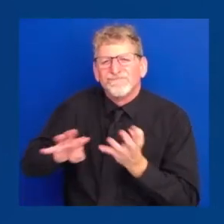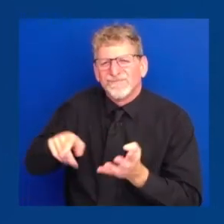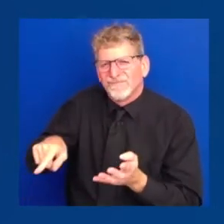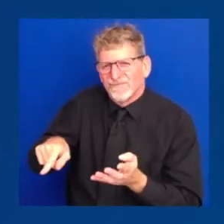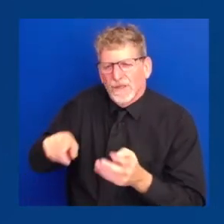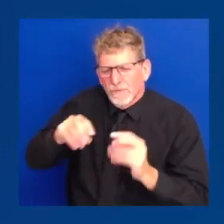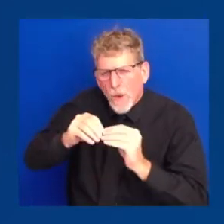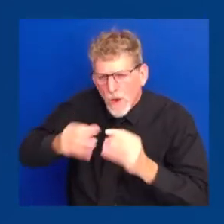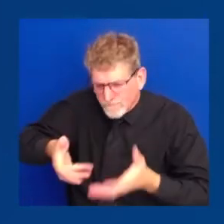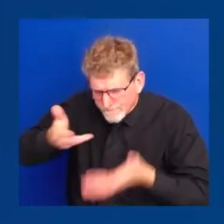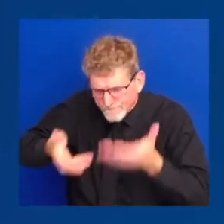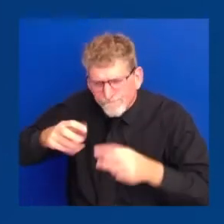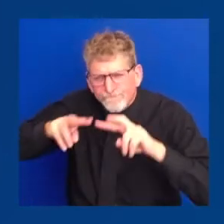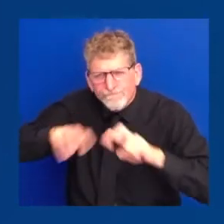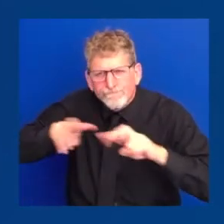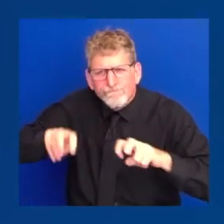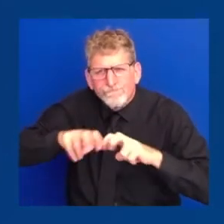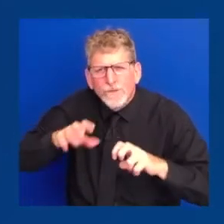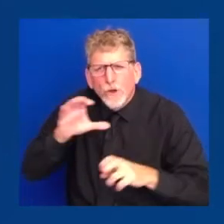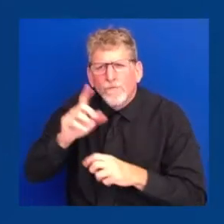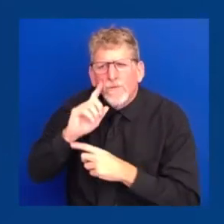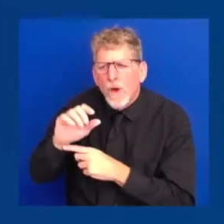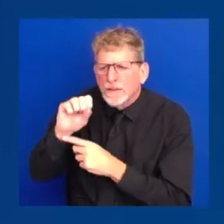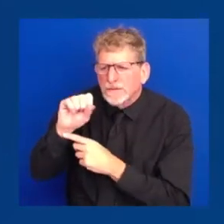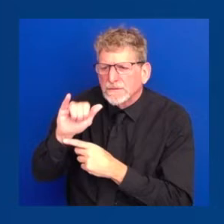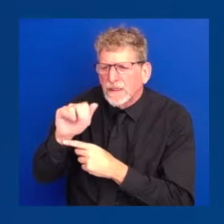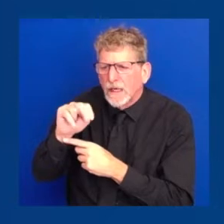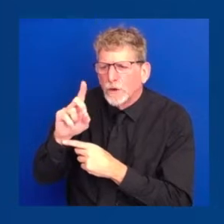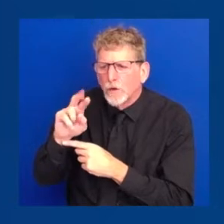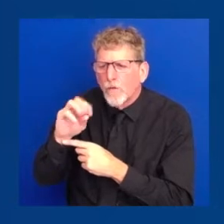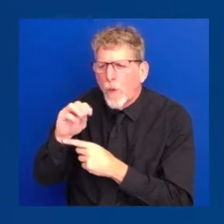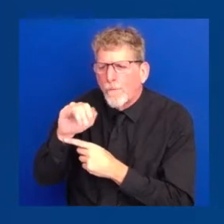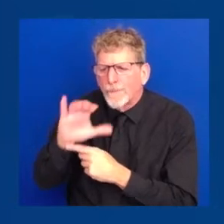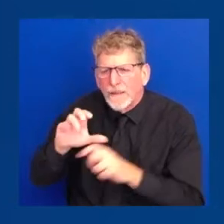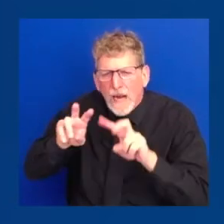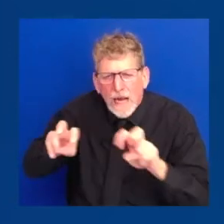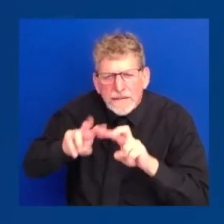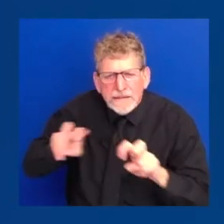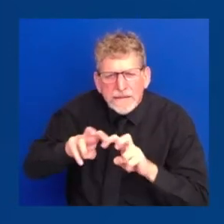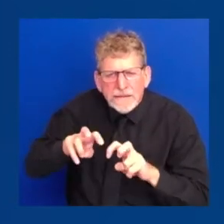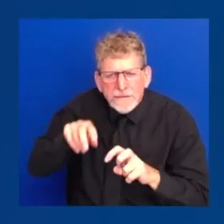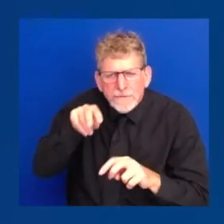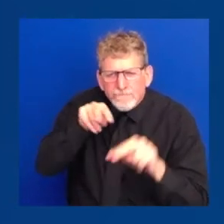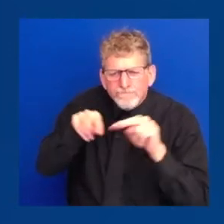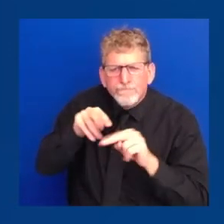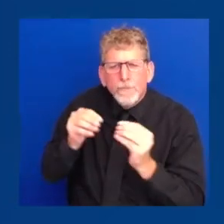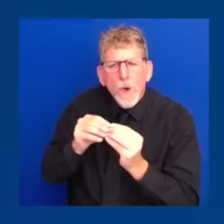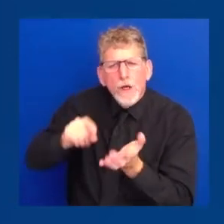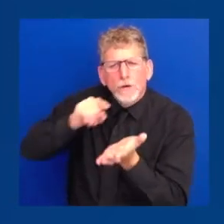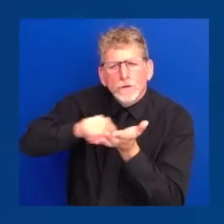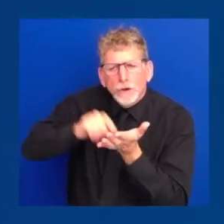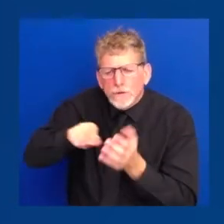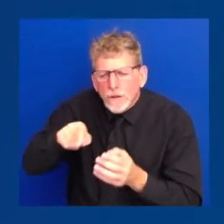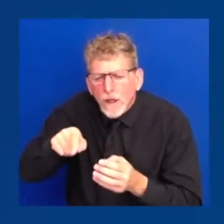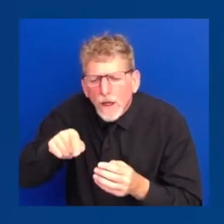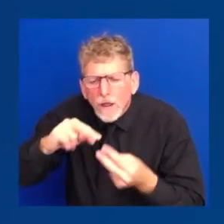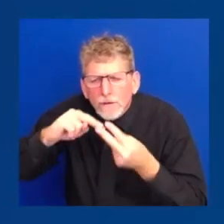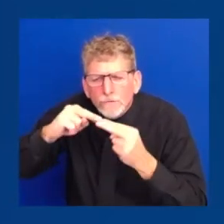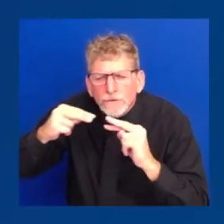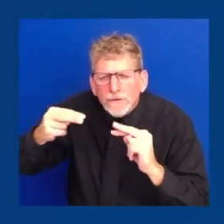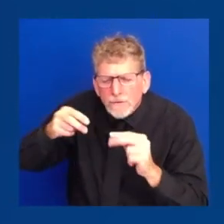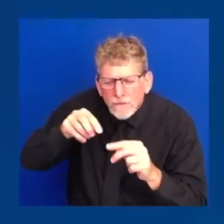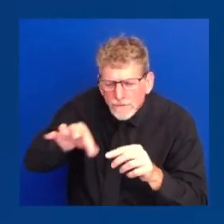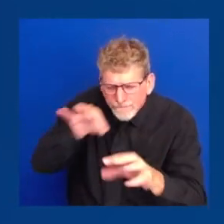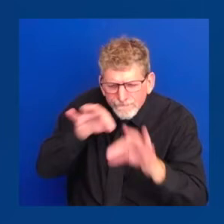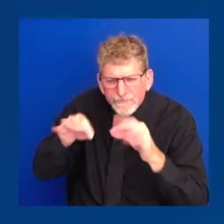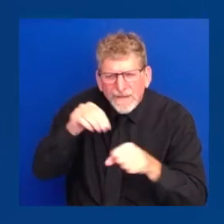cases, expanded genomic sequencing to quickly identify new variants, and our approach to data modernization and our new Center